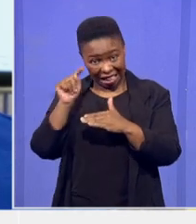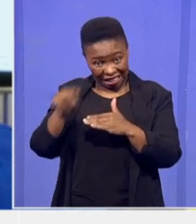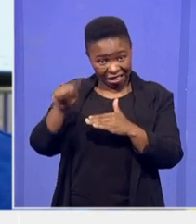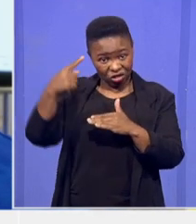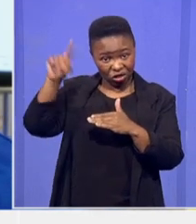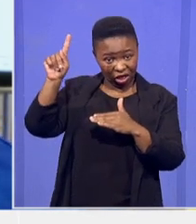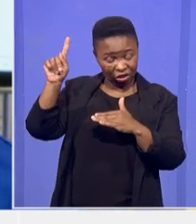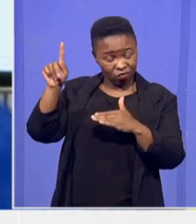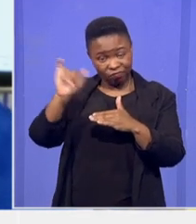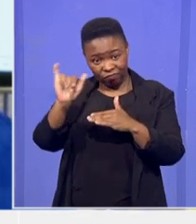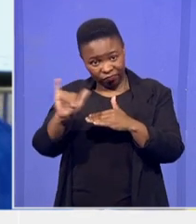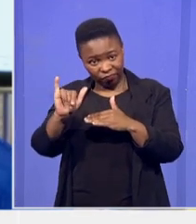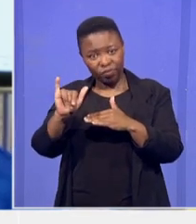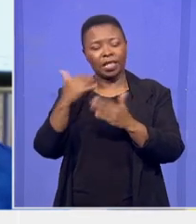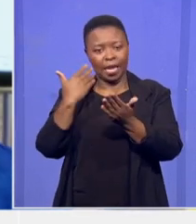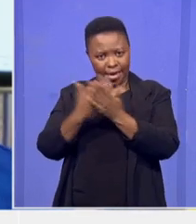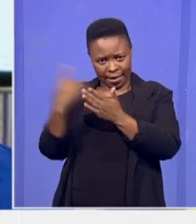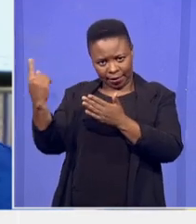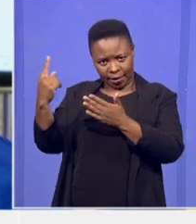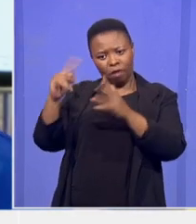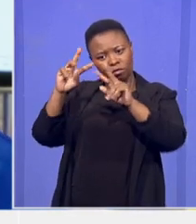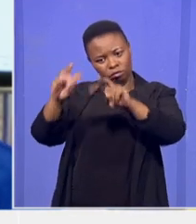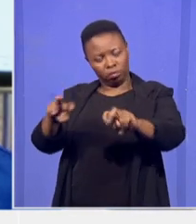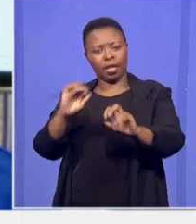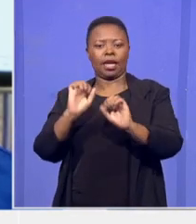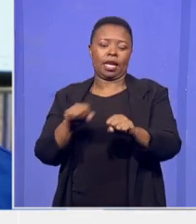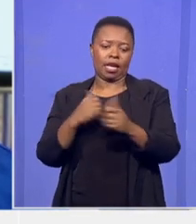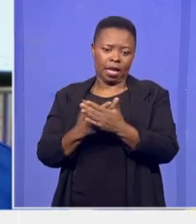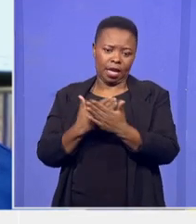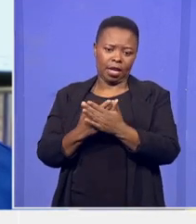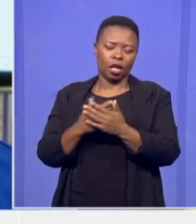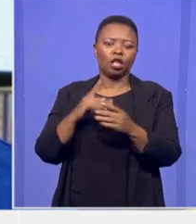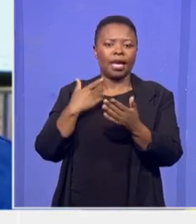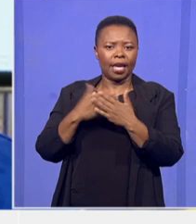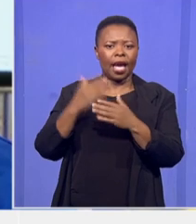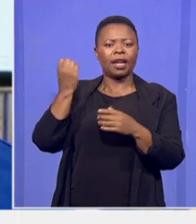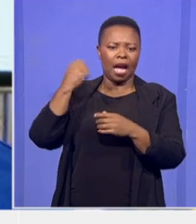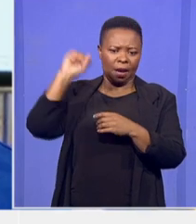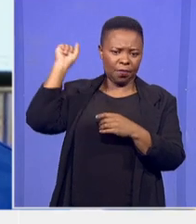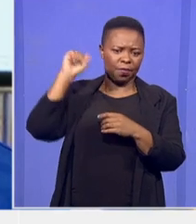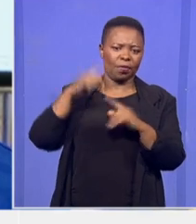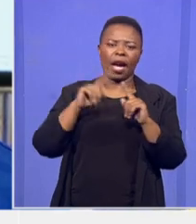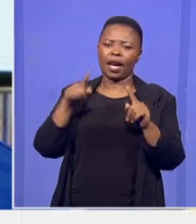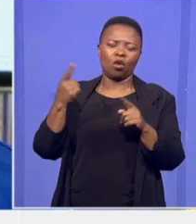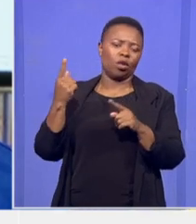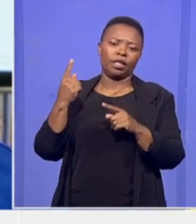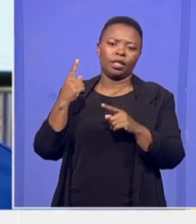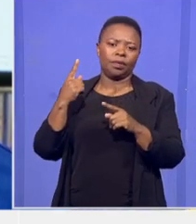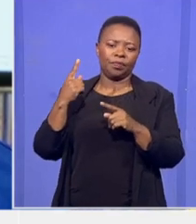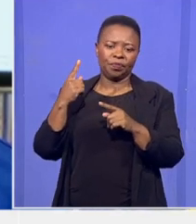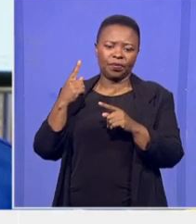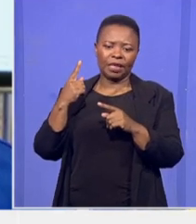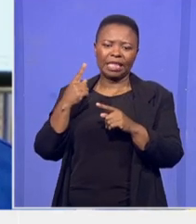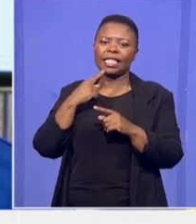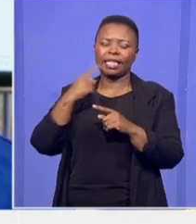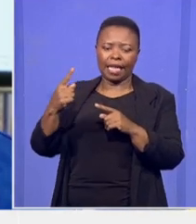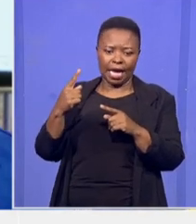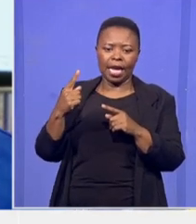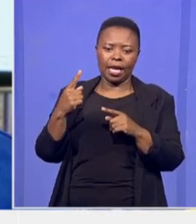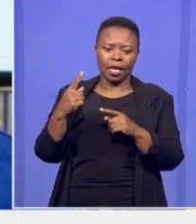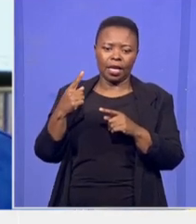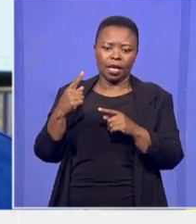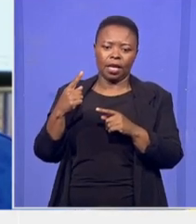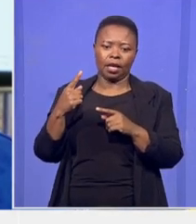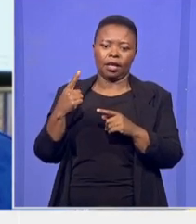other grounds on which candidates may also object. I can't preempt as to whether any candidate